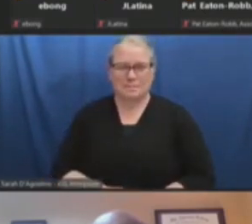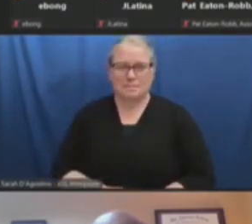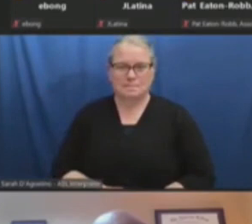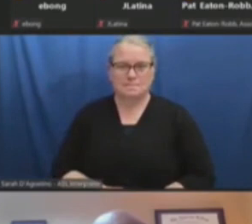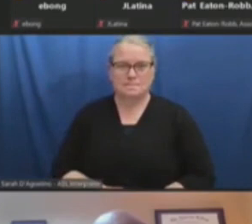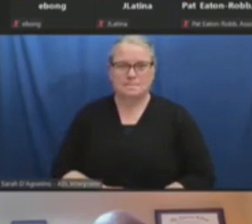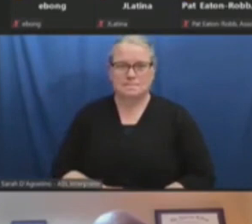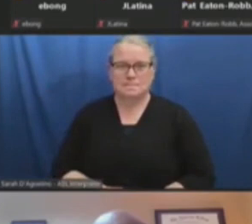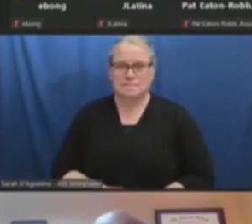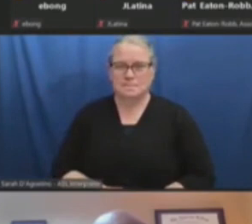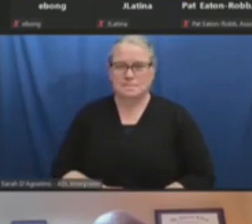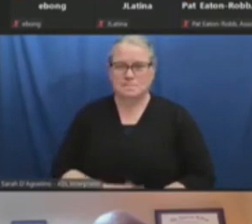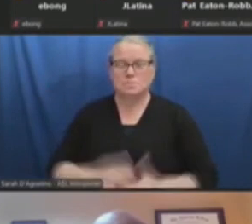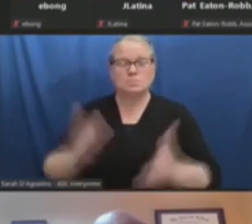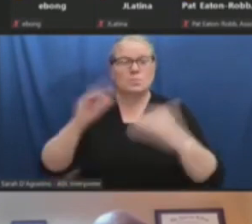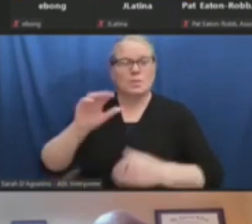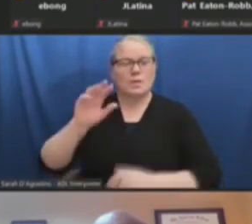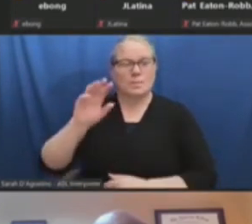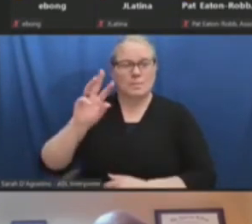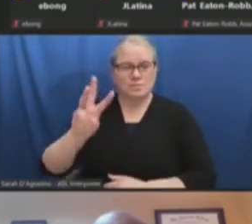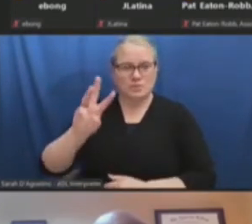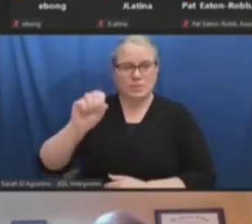Iban Udama, WSHU.